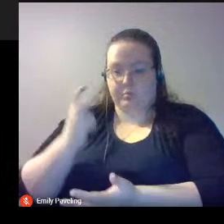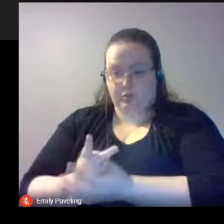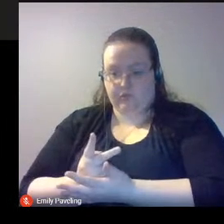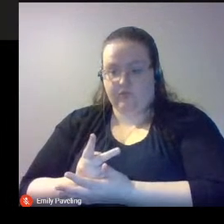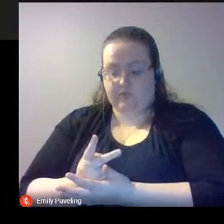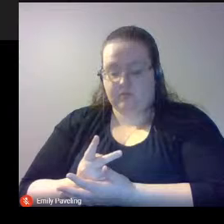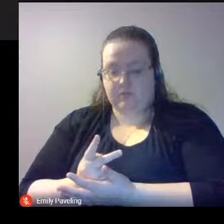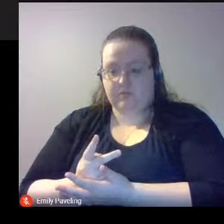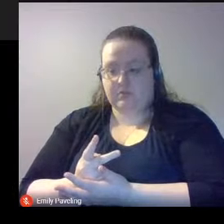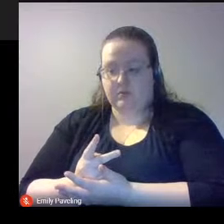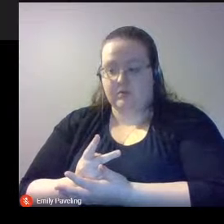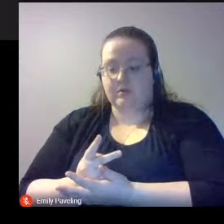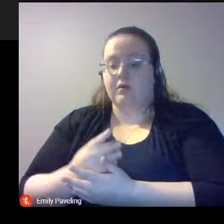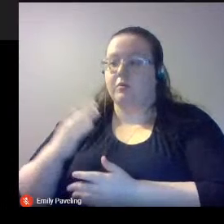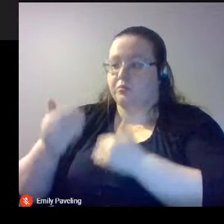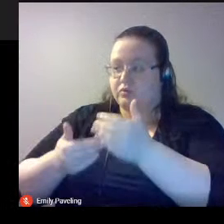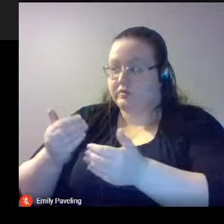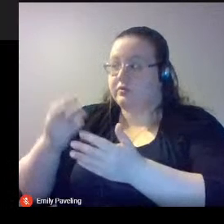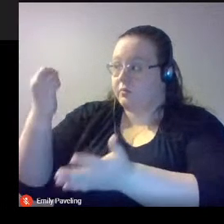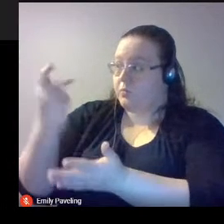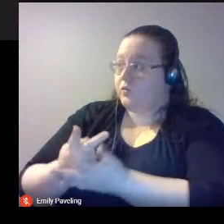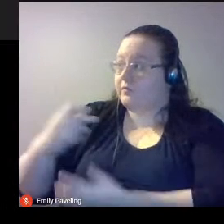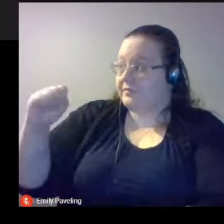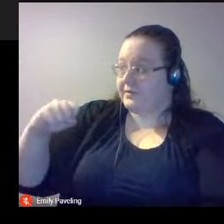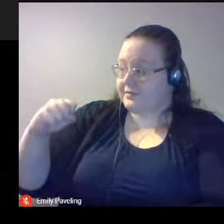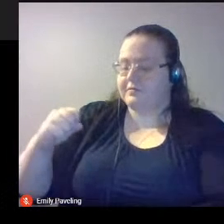with families.